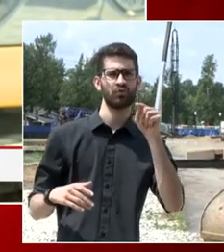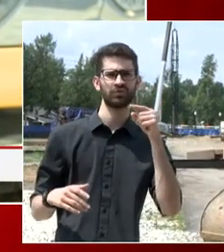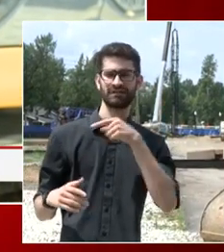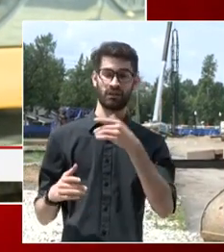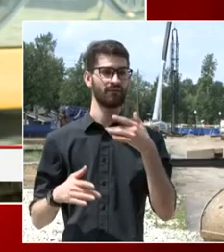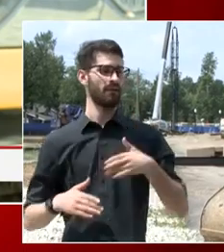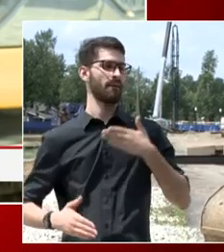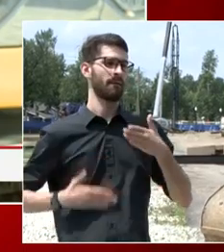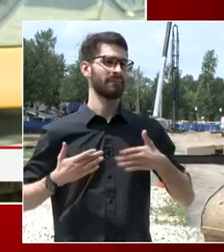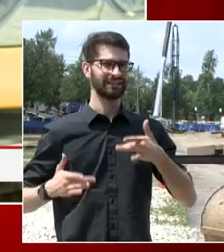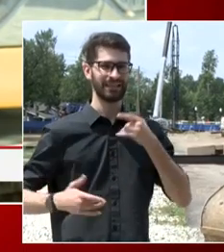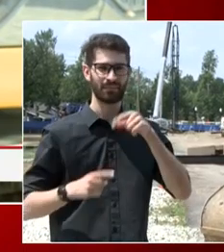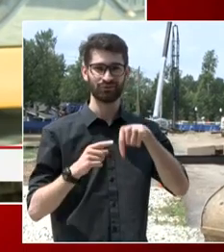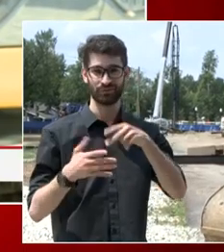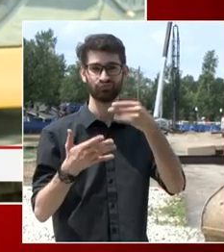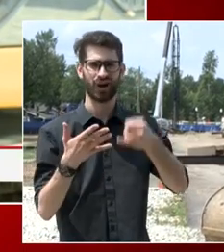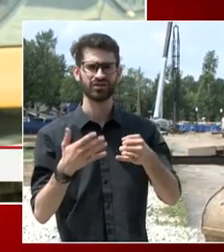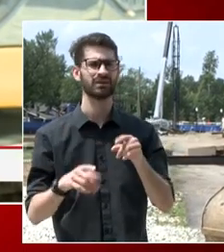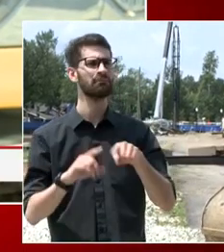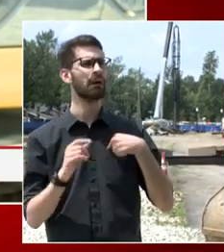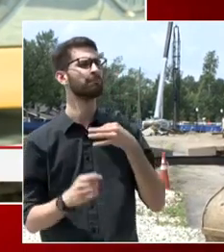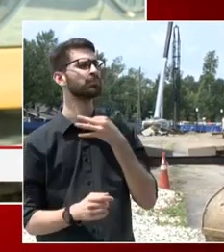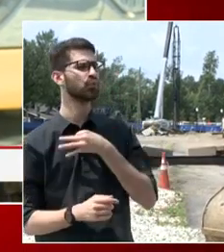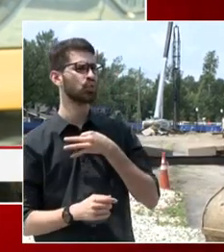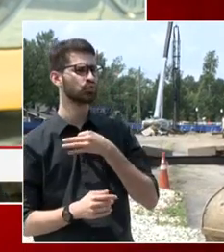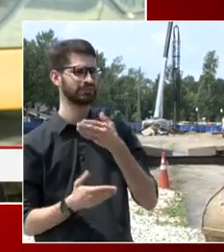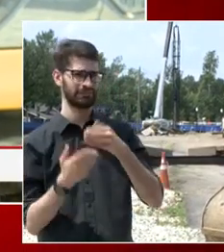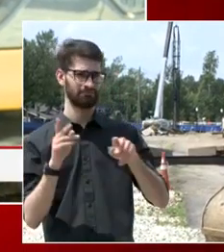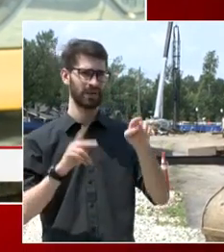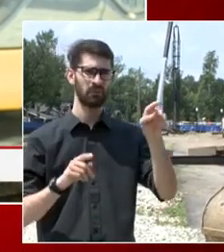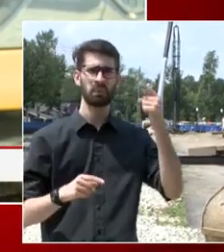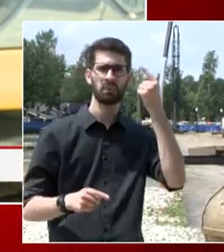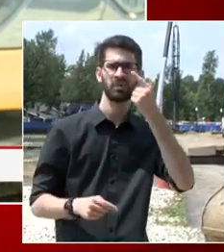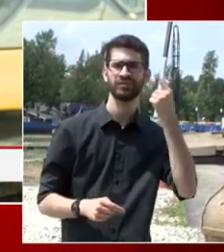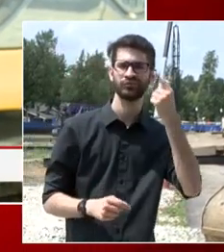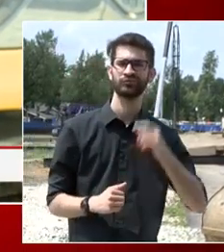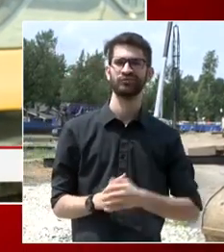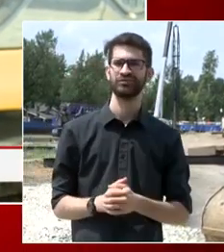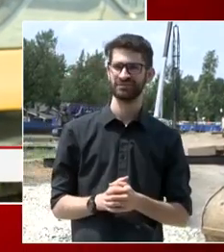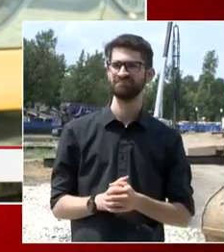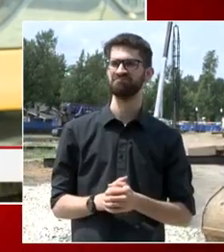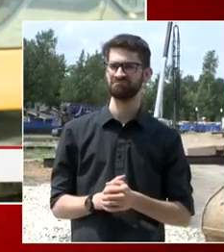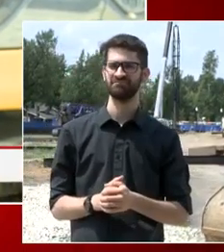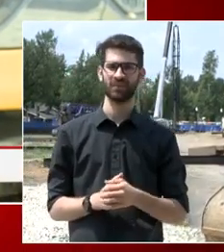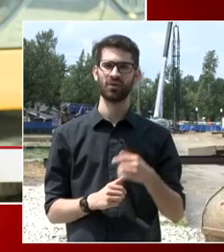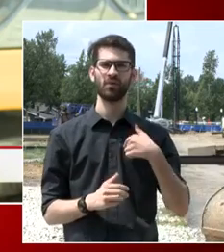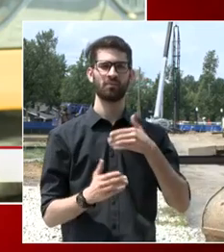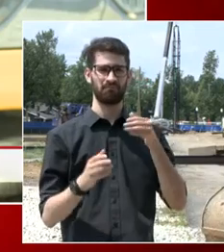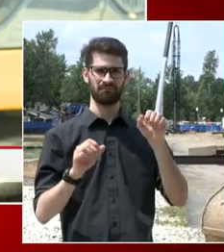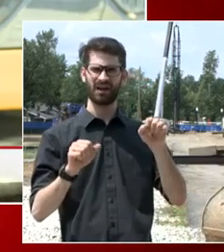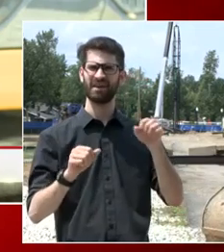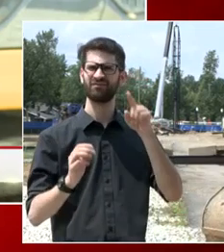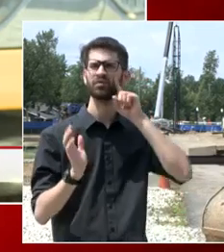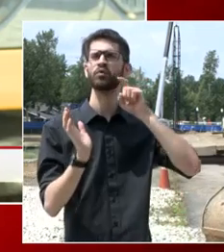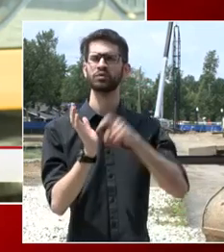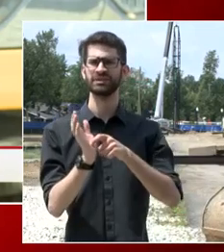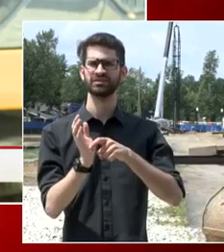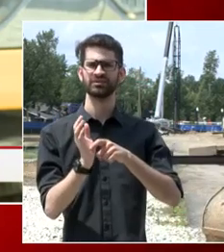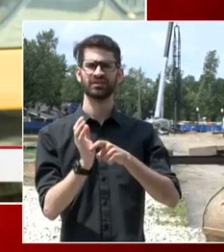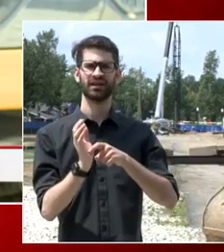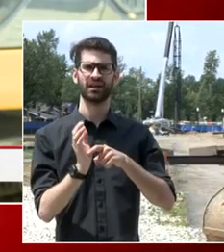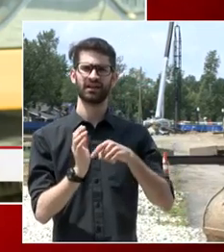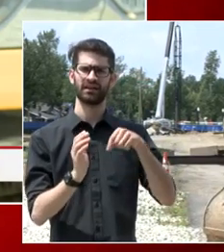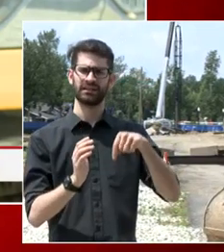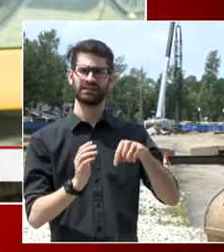Good. But one question some may be asking is that there appears to have been a change in the